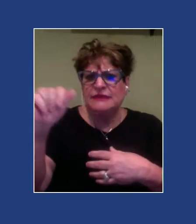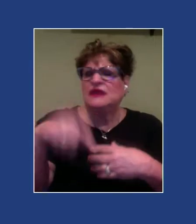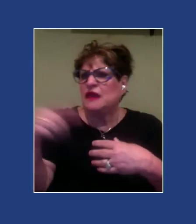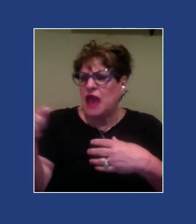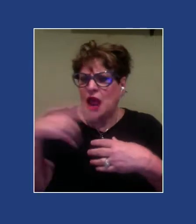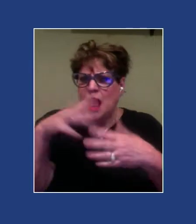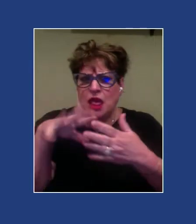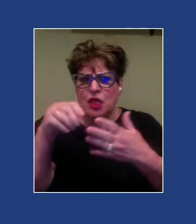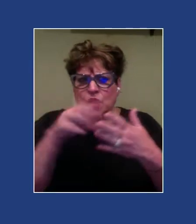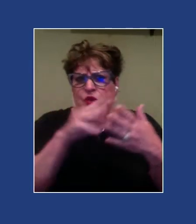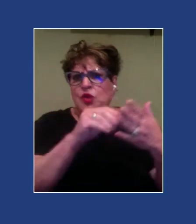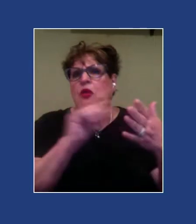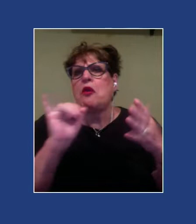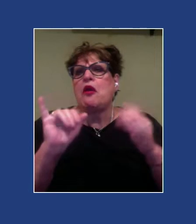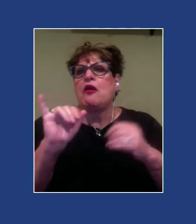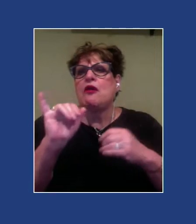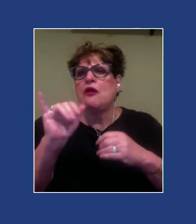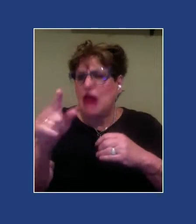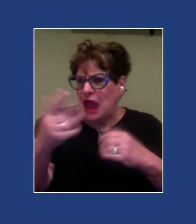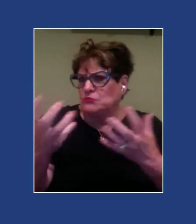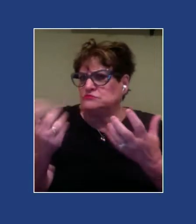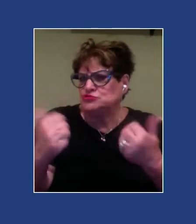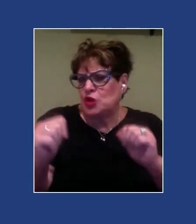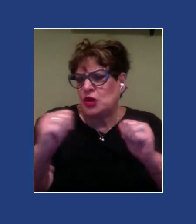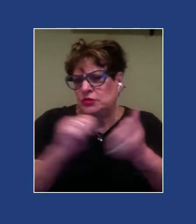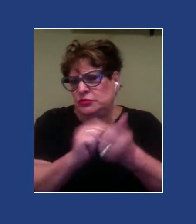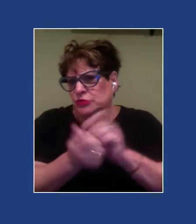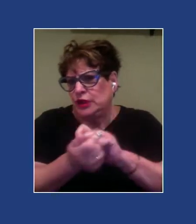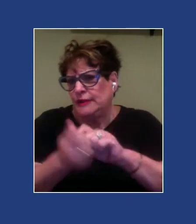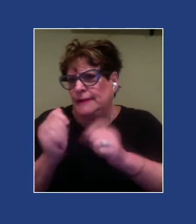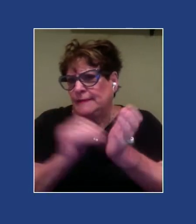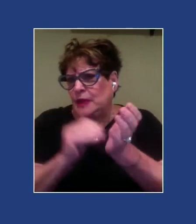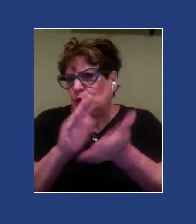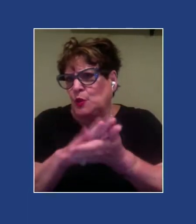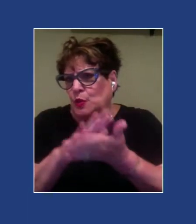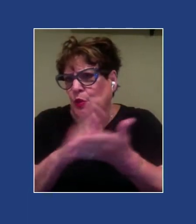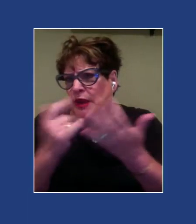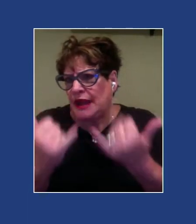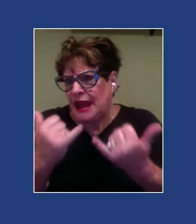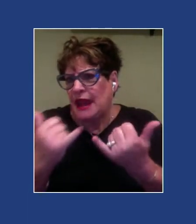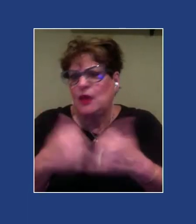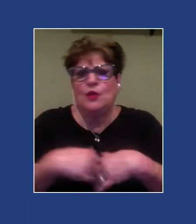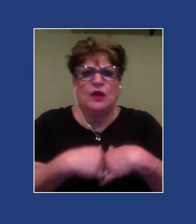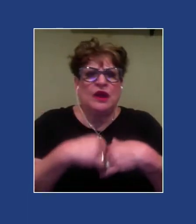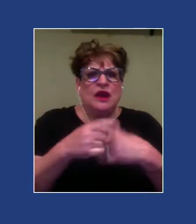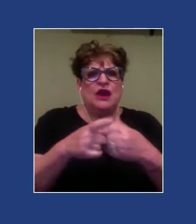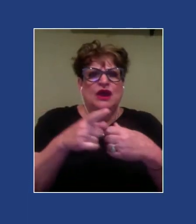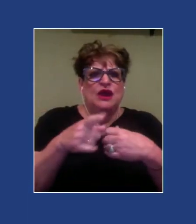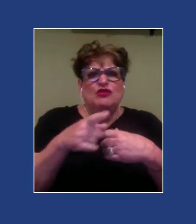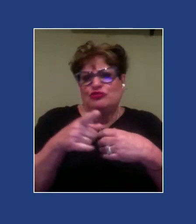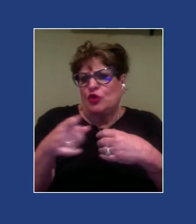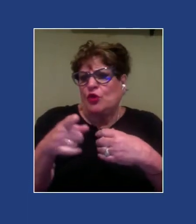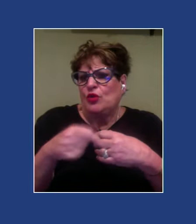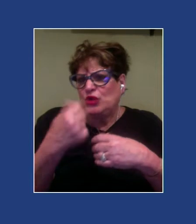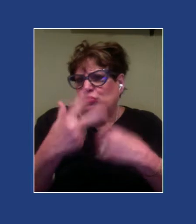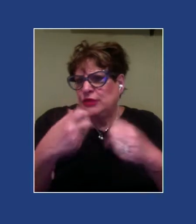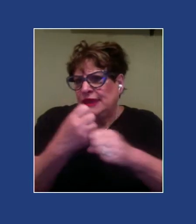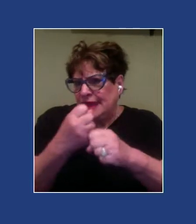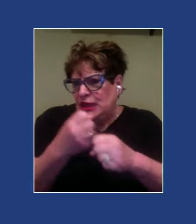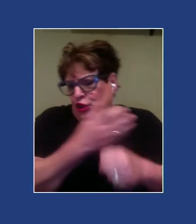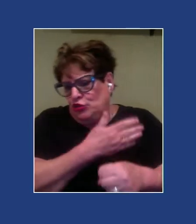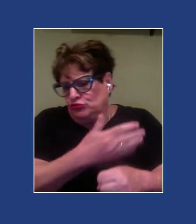trying to change that. Certainly at our medical school, we're 3 years into a sexual and gender minority health equity initiative to